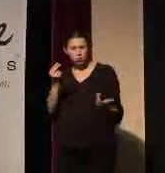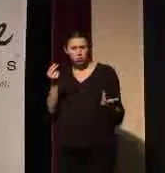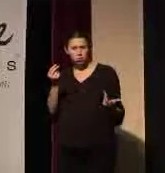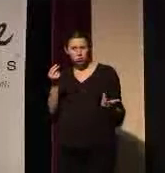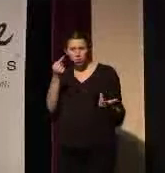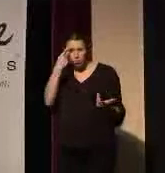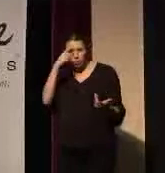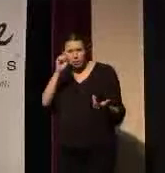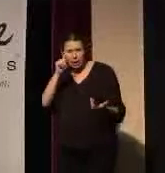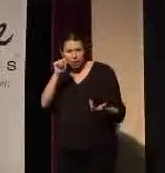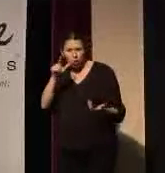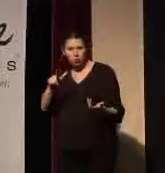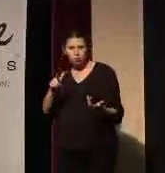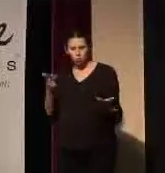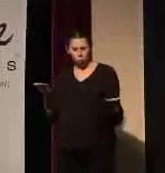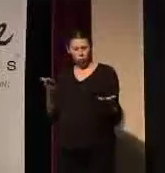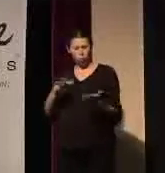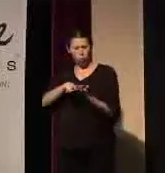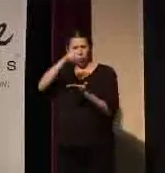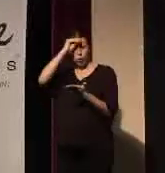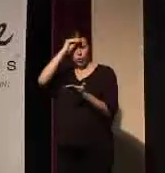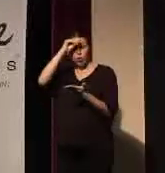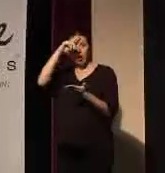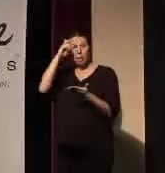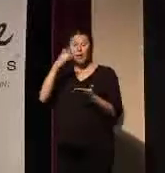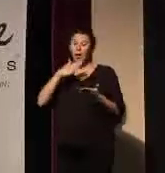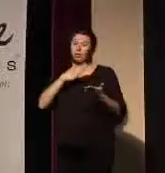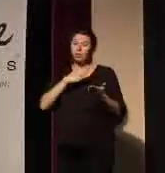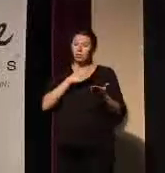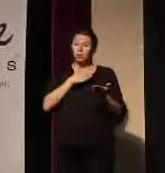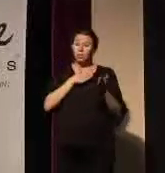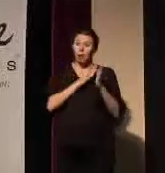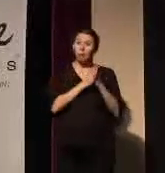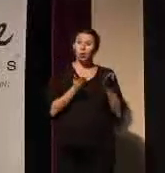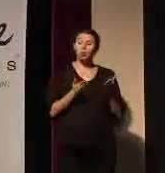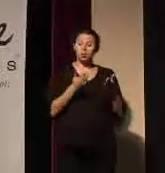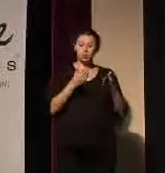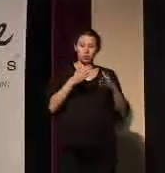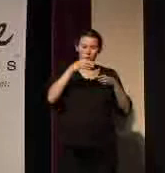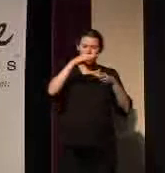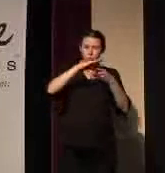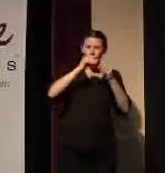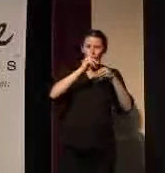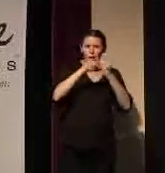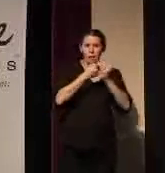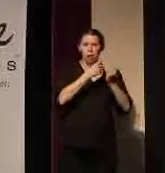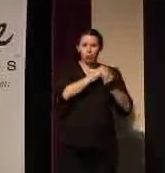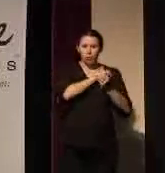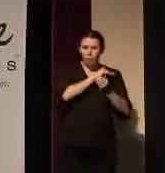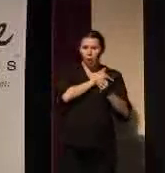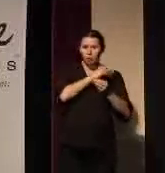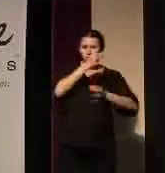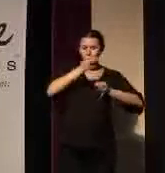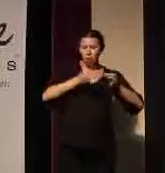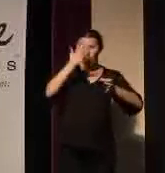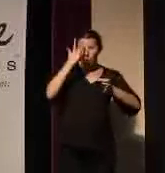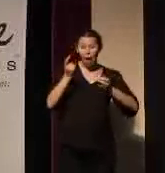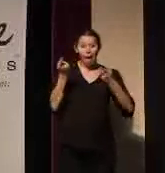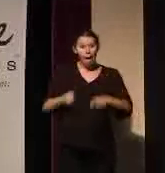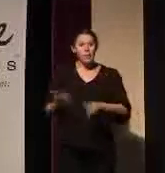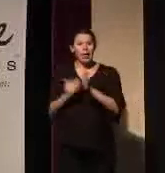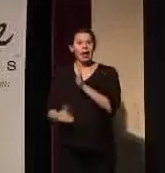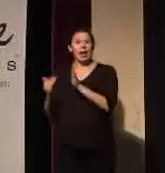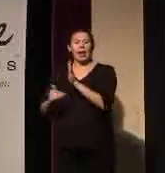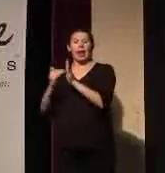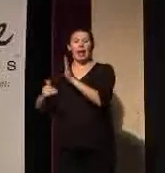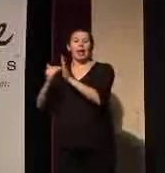I say, the subtitle of my book is The Inside Story of the Trayvon Martin Injustice and Why We Continue to Repeat It. And oh, how